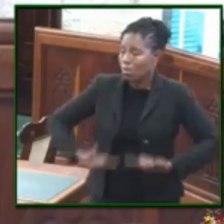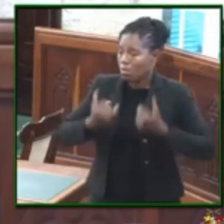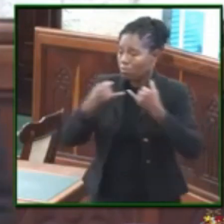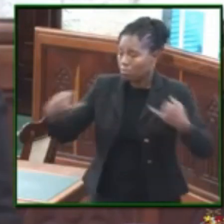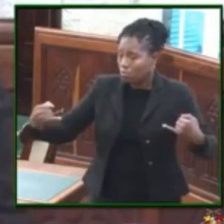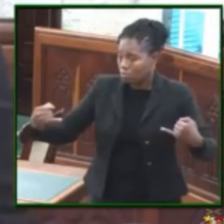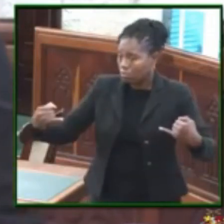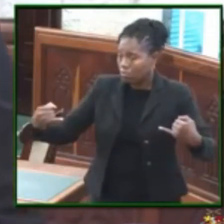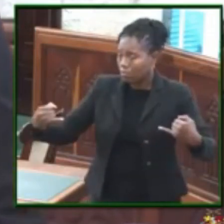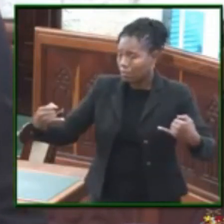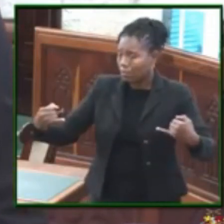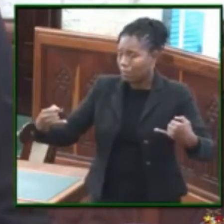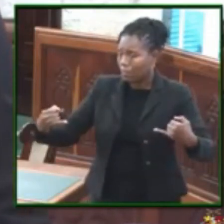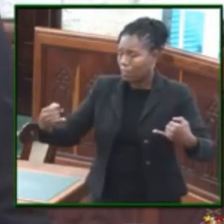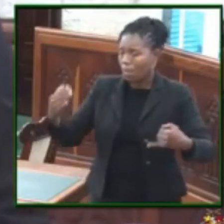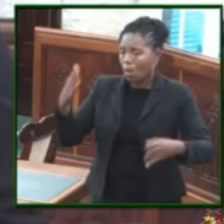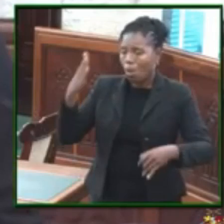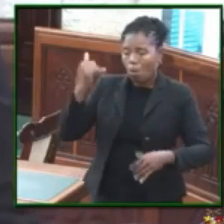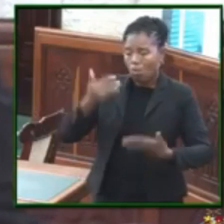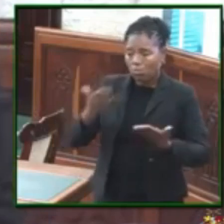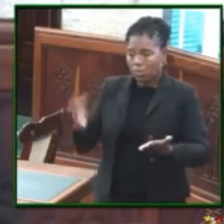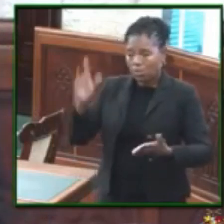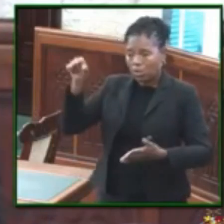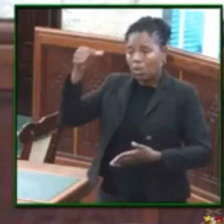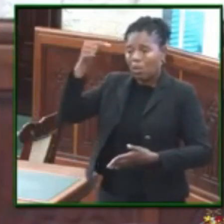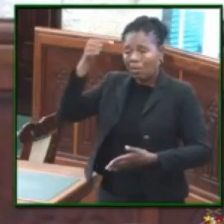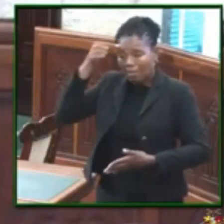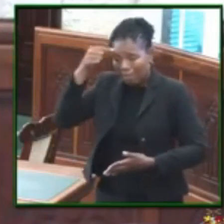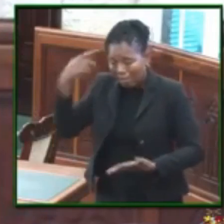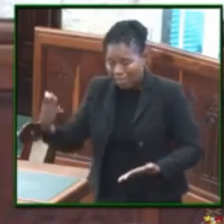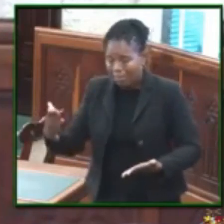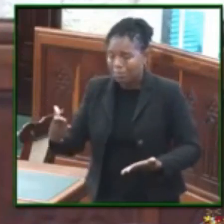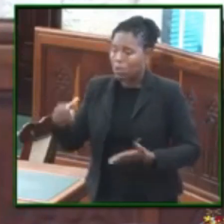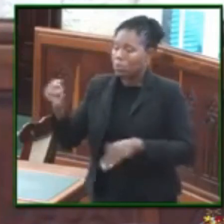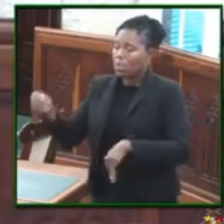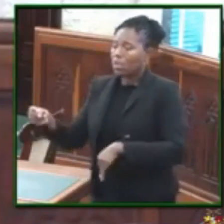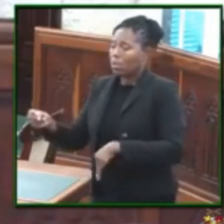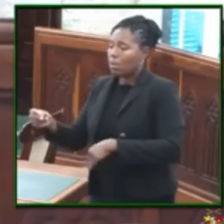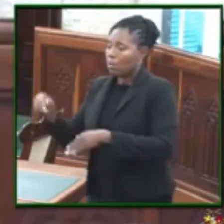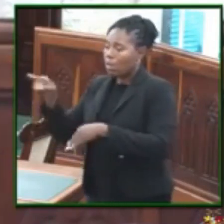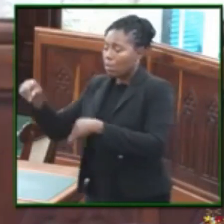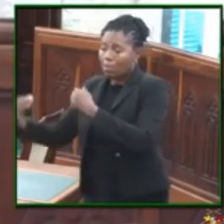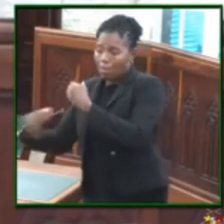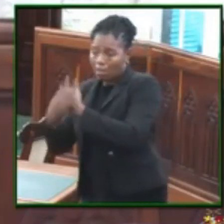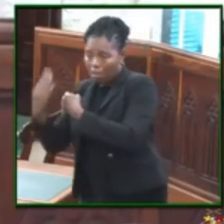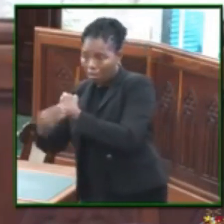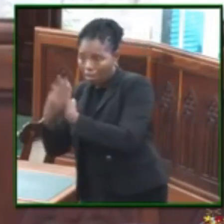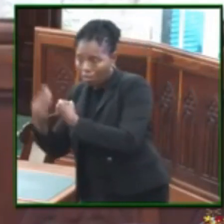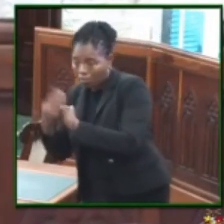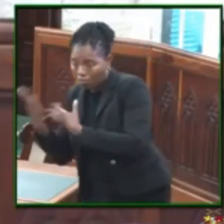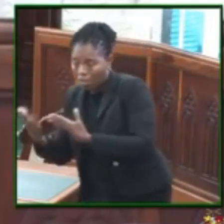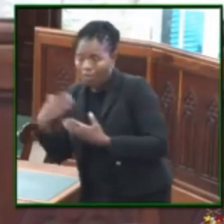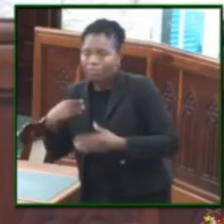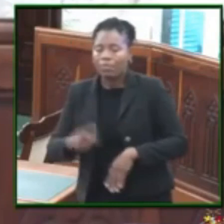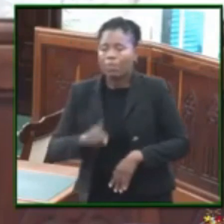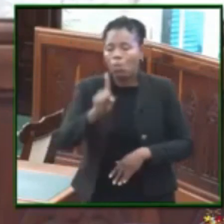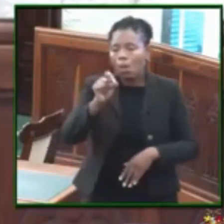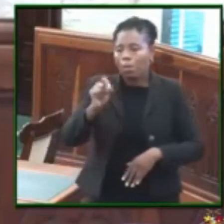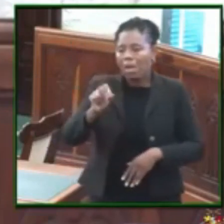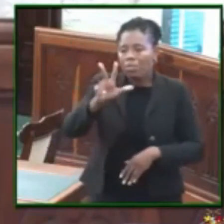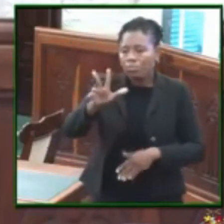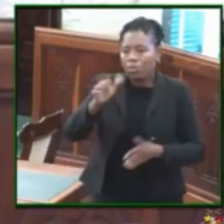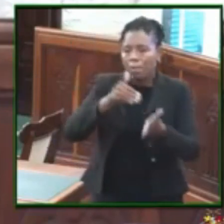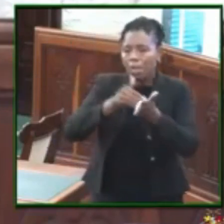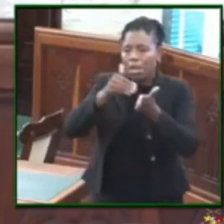lifeline, why did this government take the advice of White Oak to write off